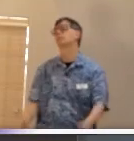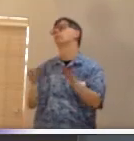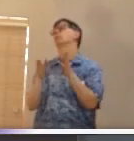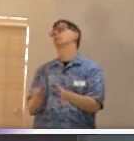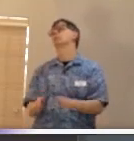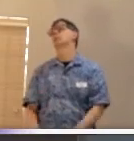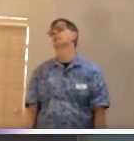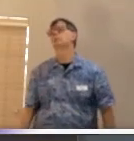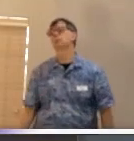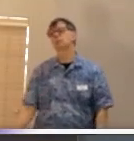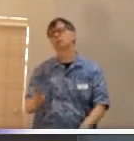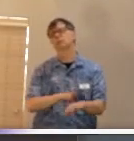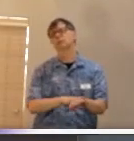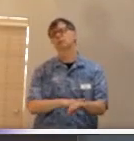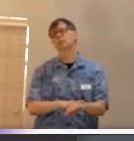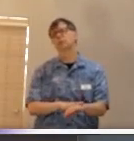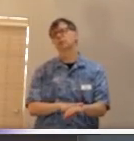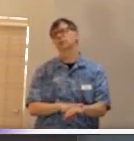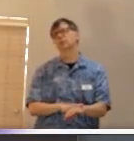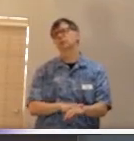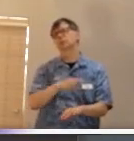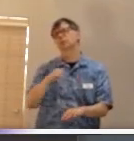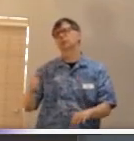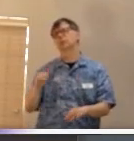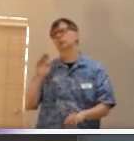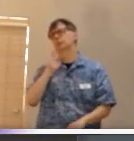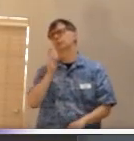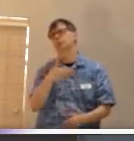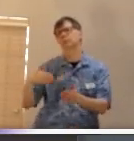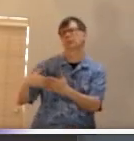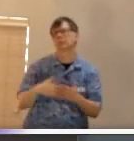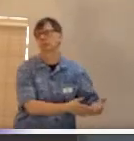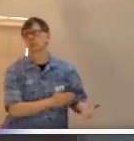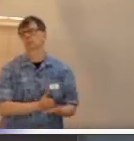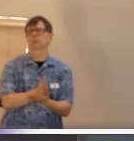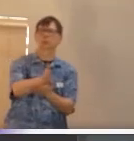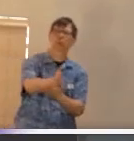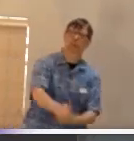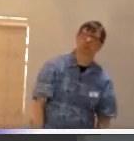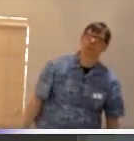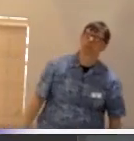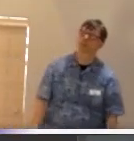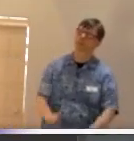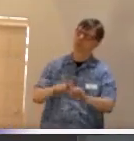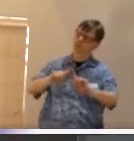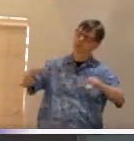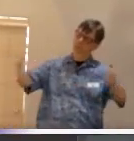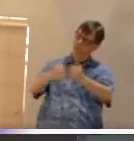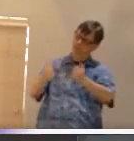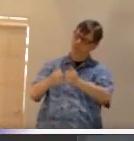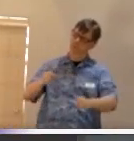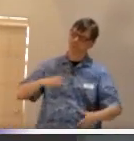in the meantime of maybe moving through. You know, problems are difficult, life